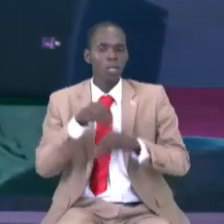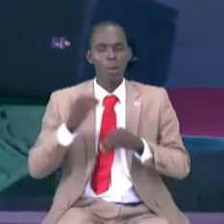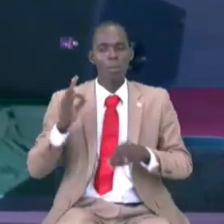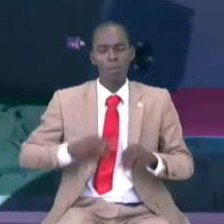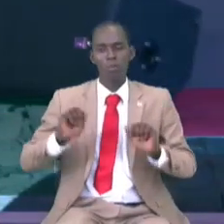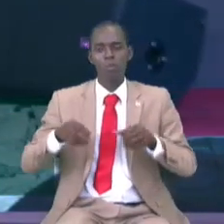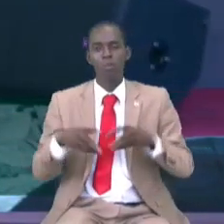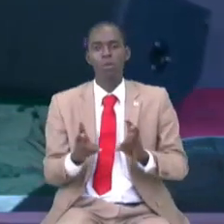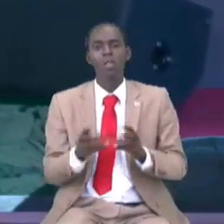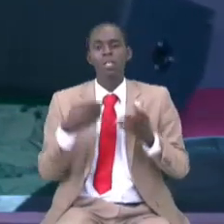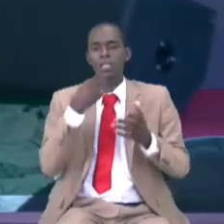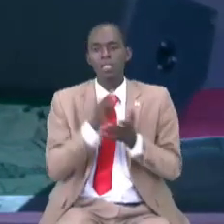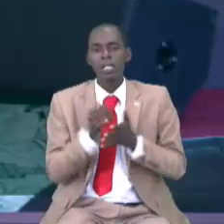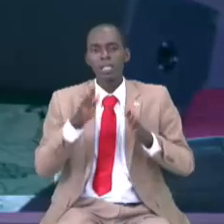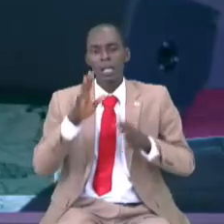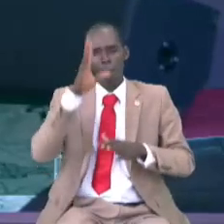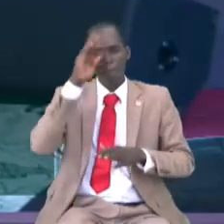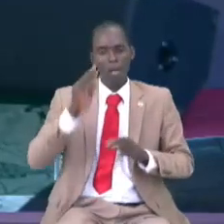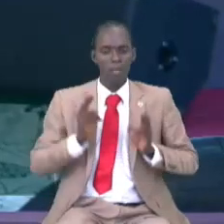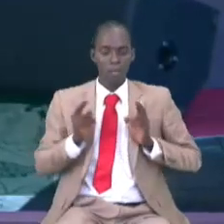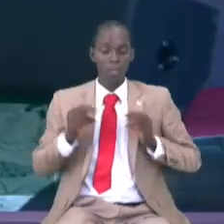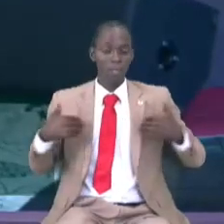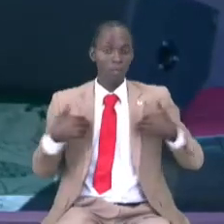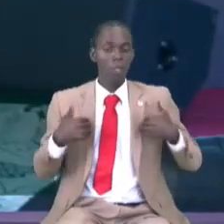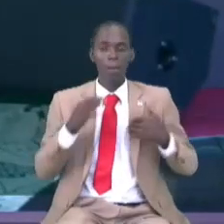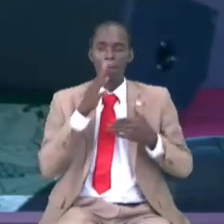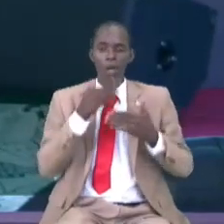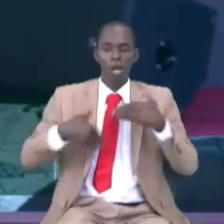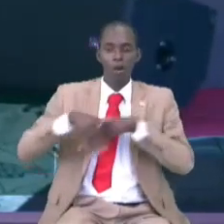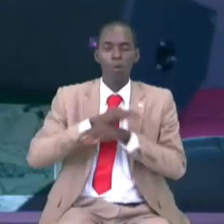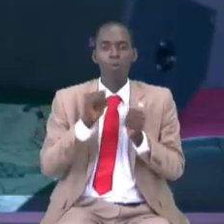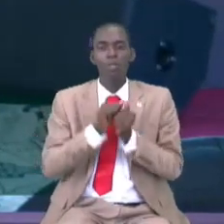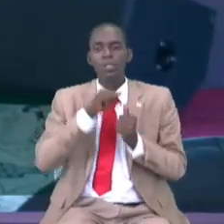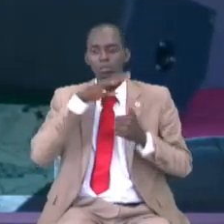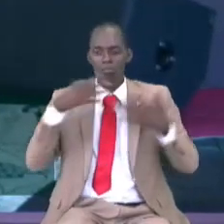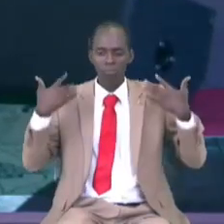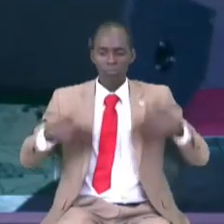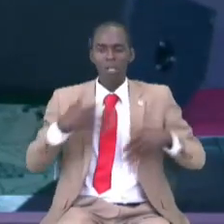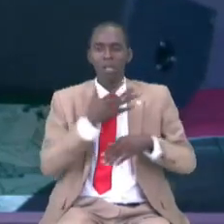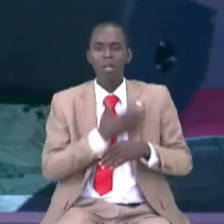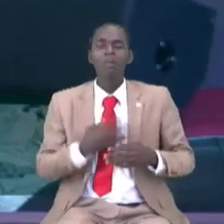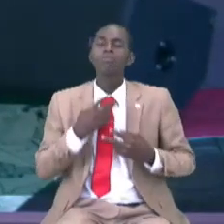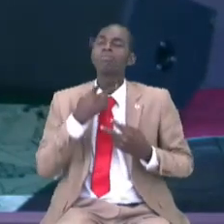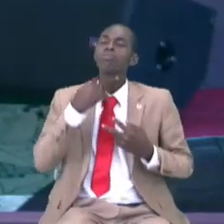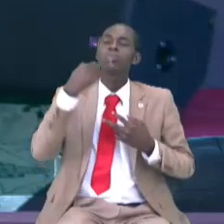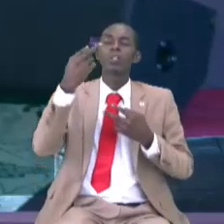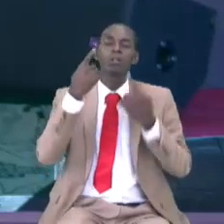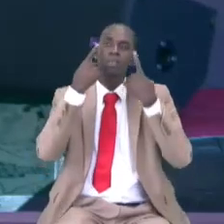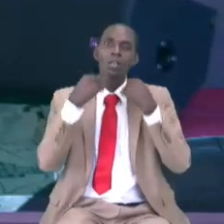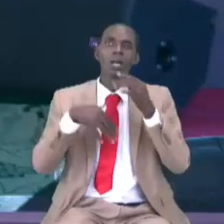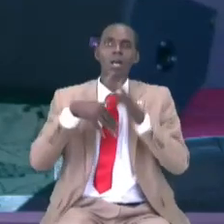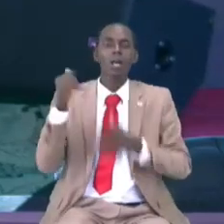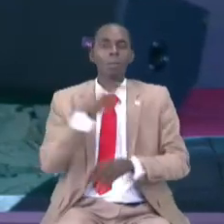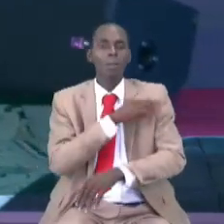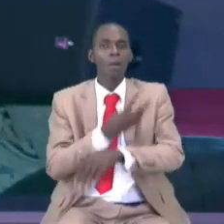cry mightily. And yea, let them turn every one from his